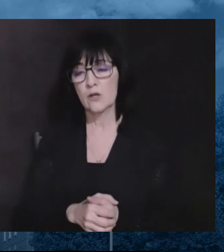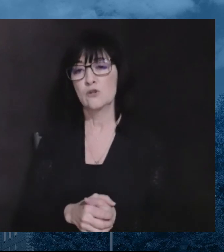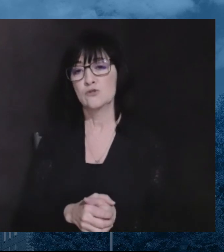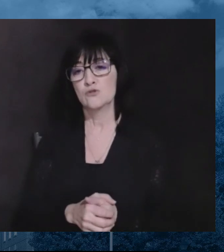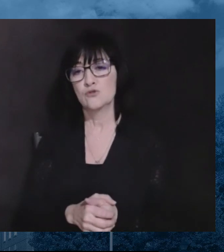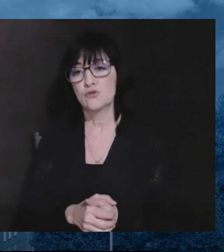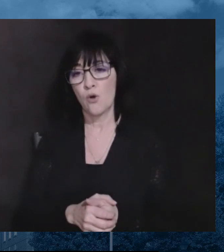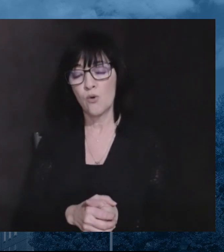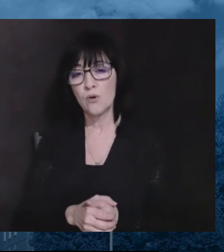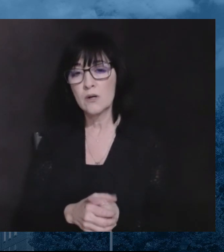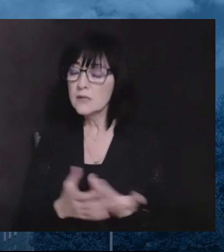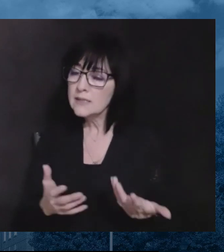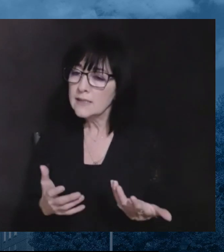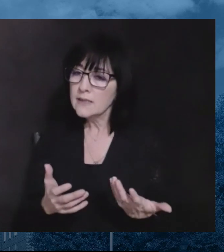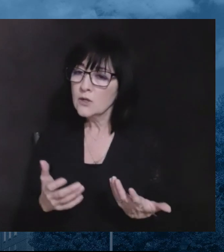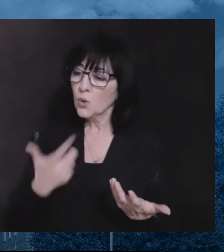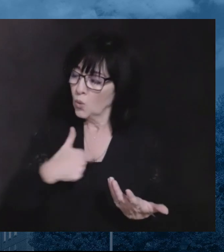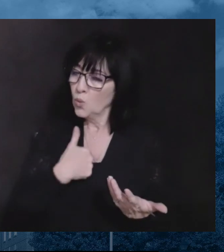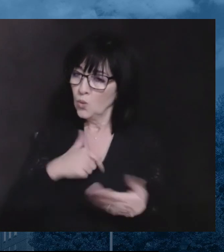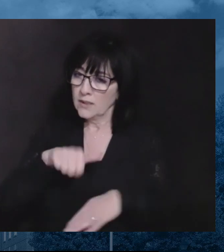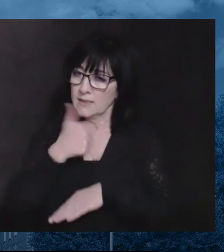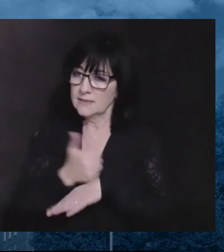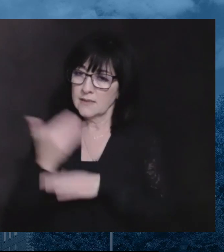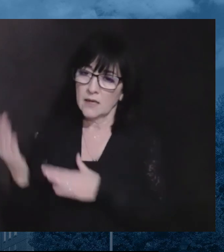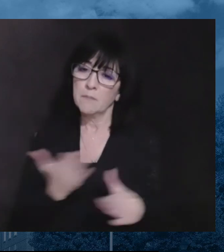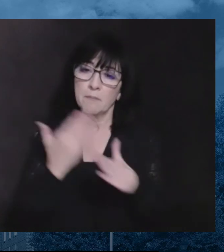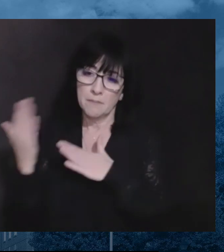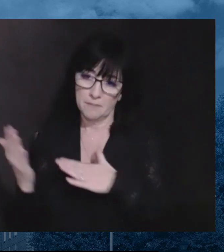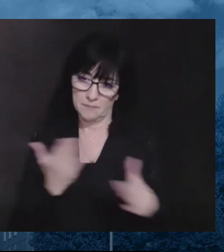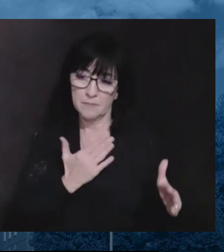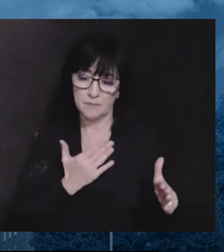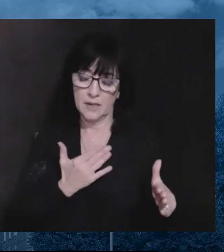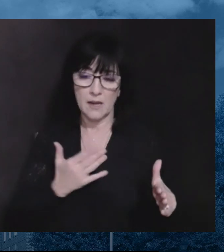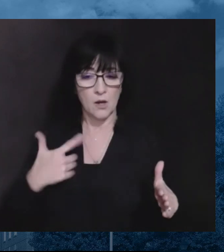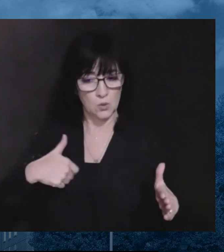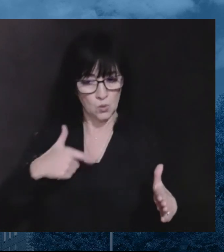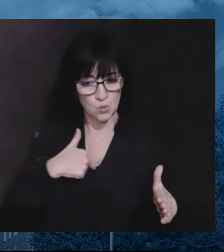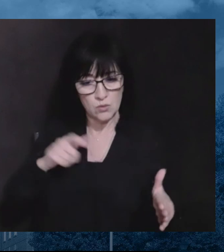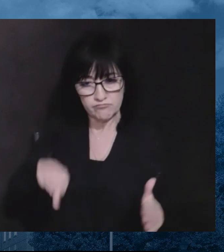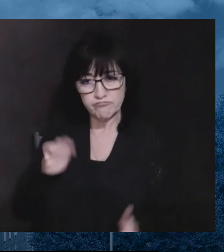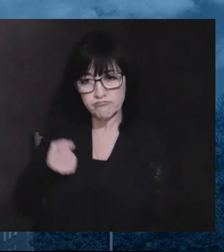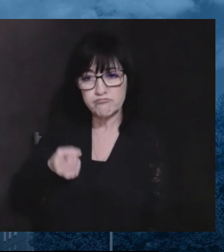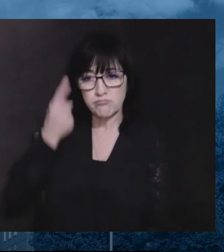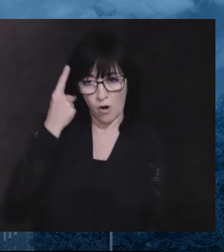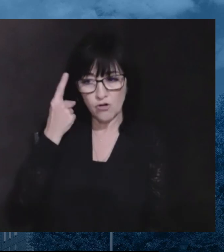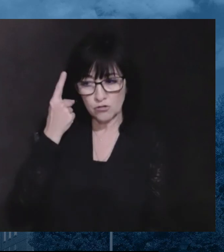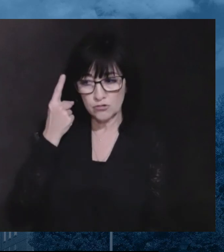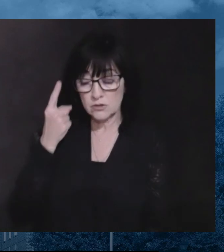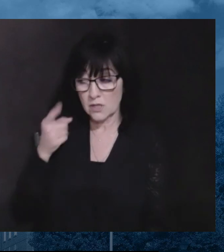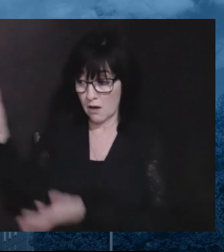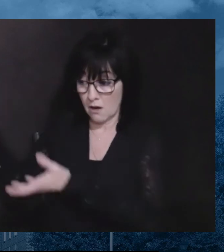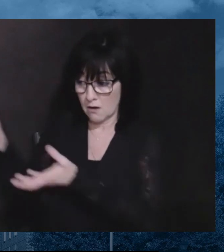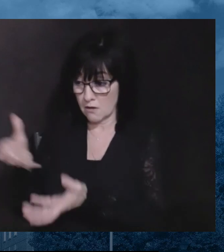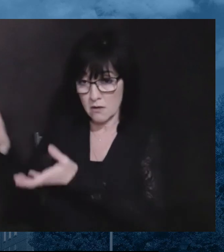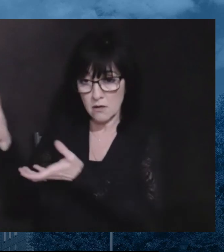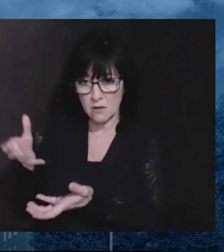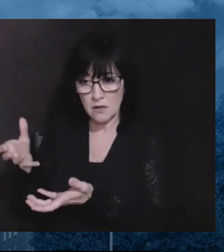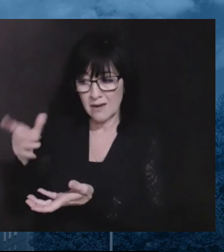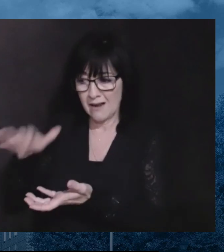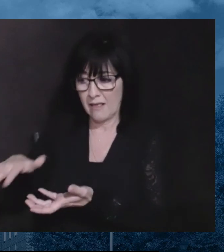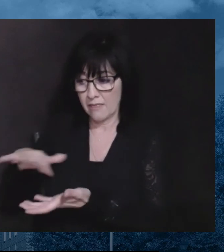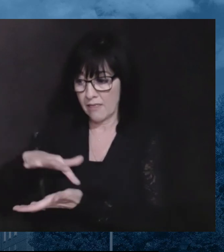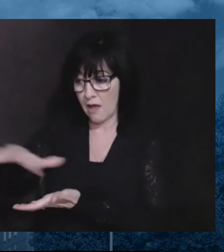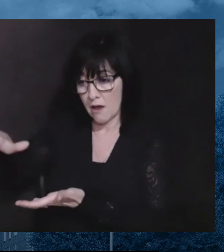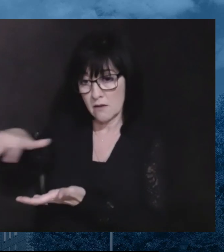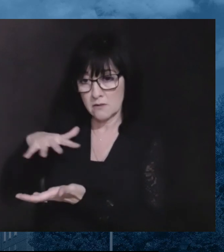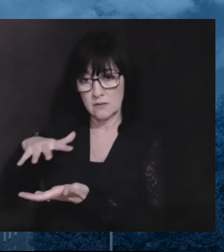it. And so what we need to be react to having that extra so that we can divert it